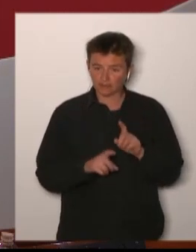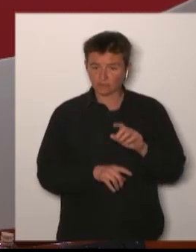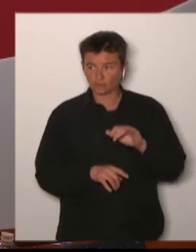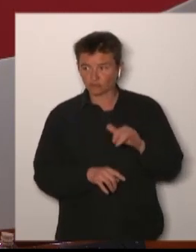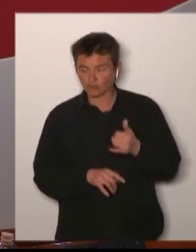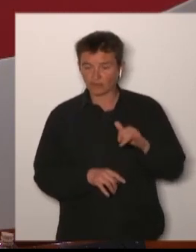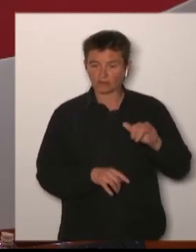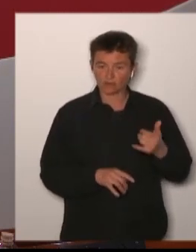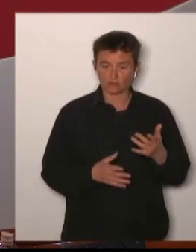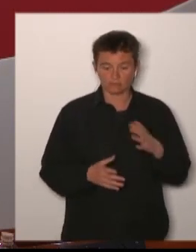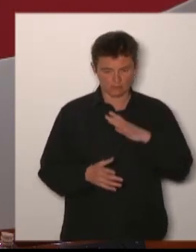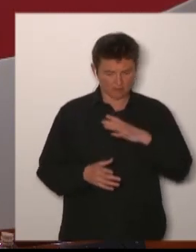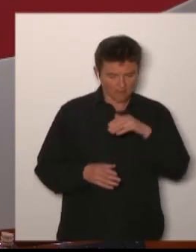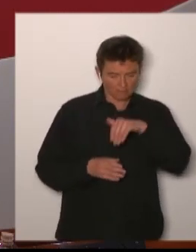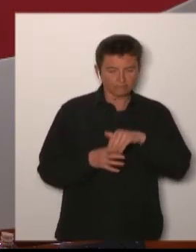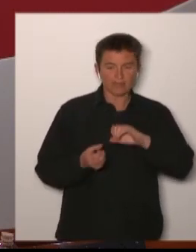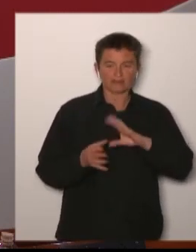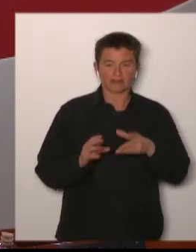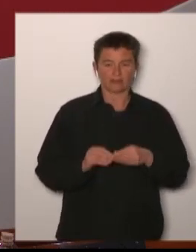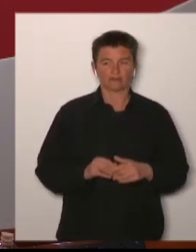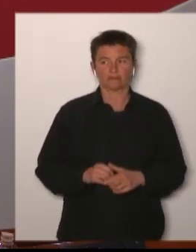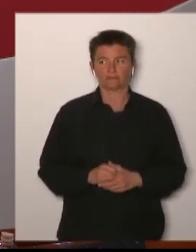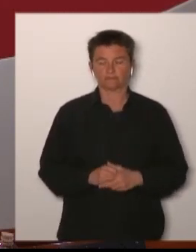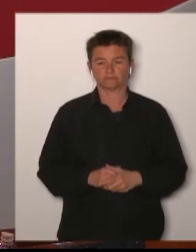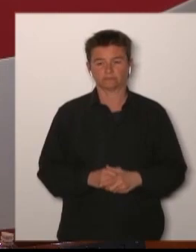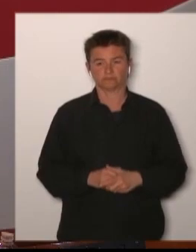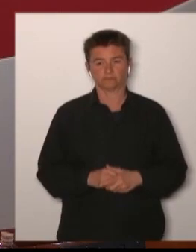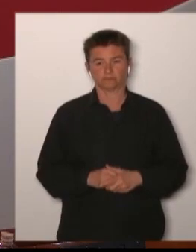the internet. One is